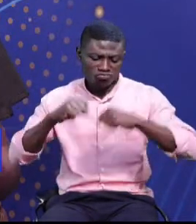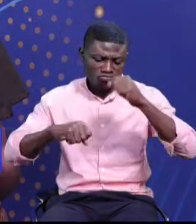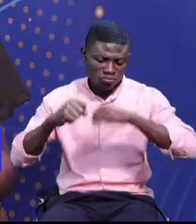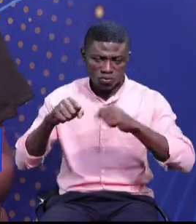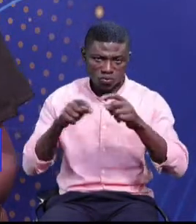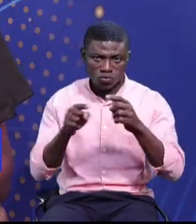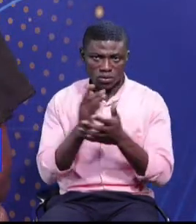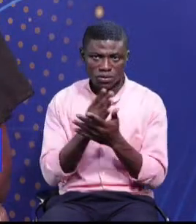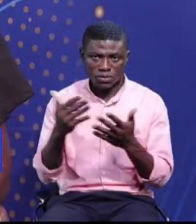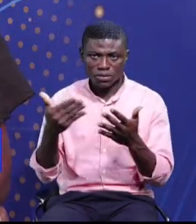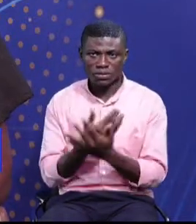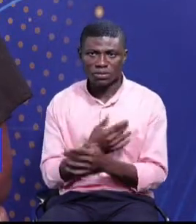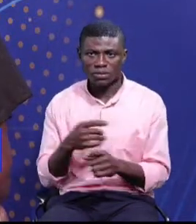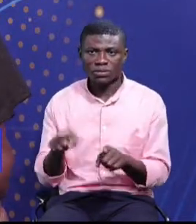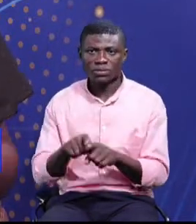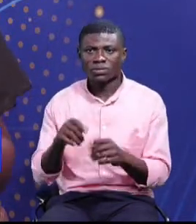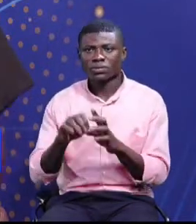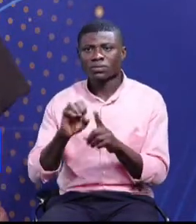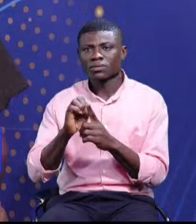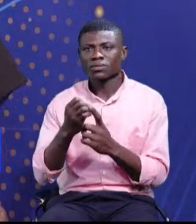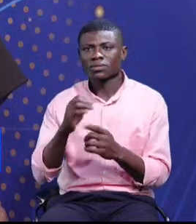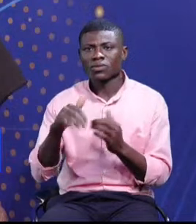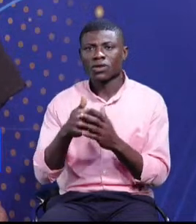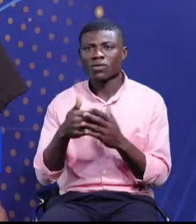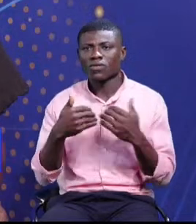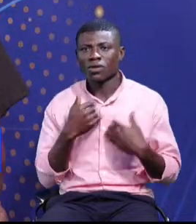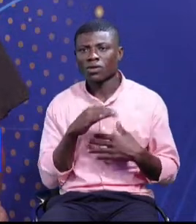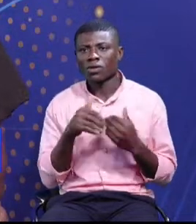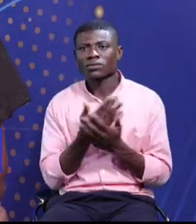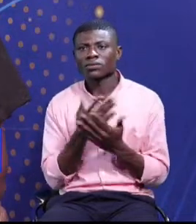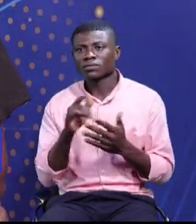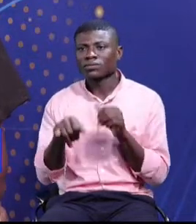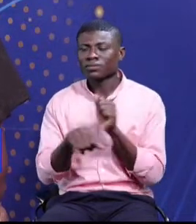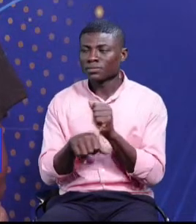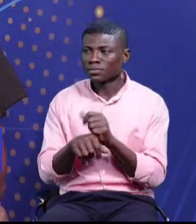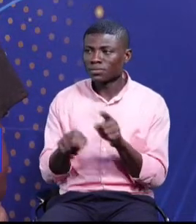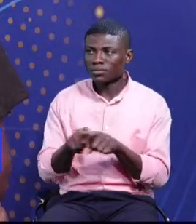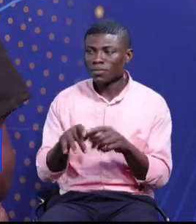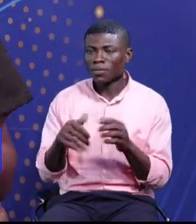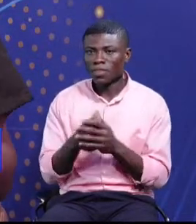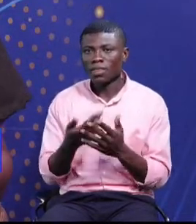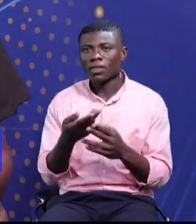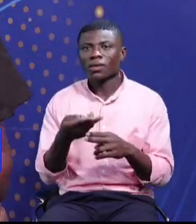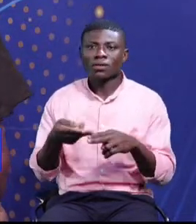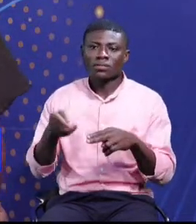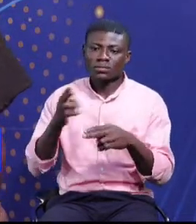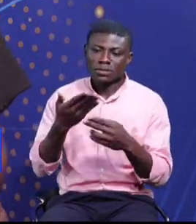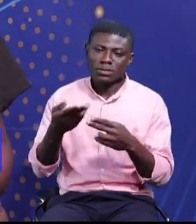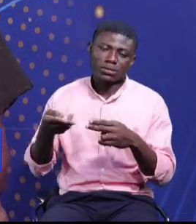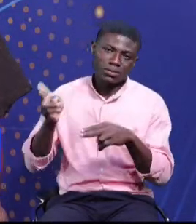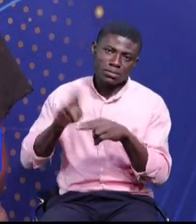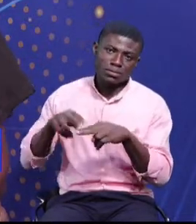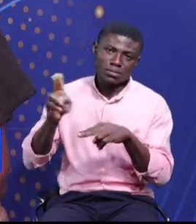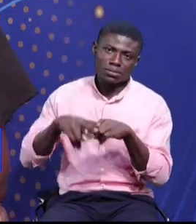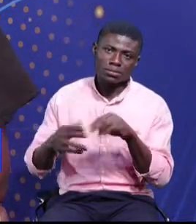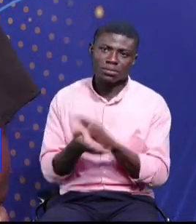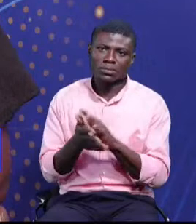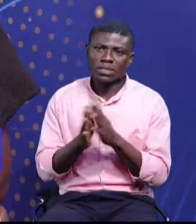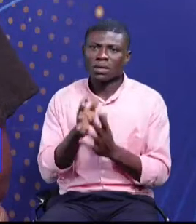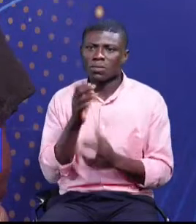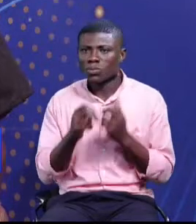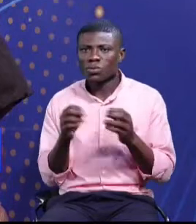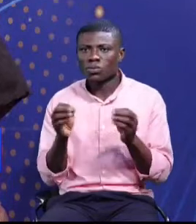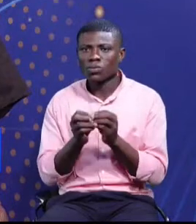do something new, and the environment. So when you have all of these constant, and then there's inflation, and then it just becomes a bit